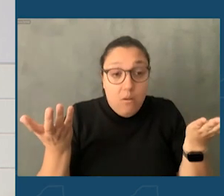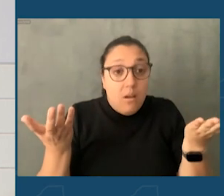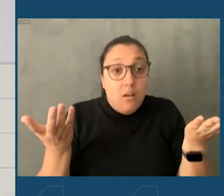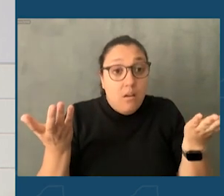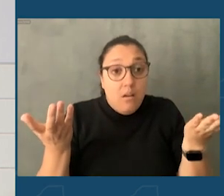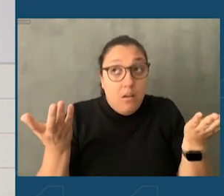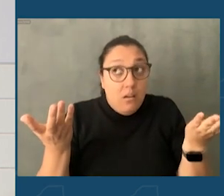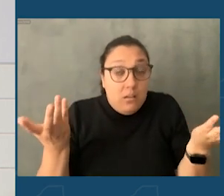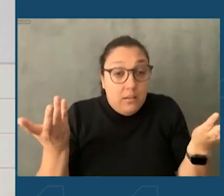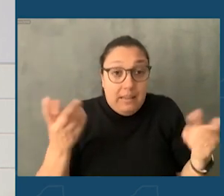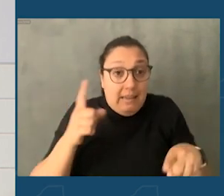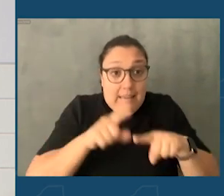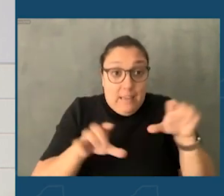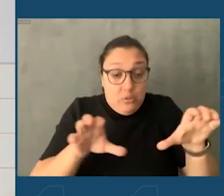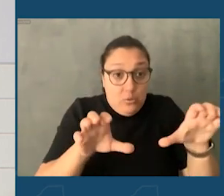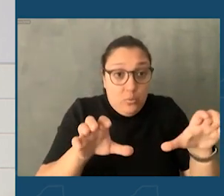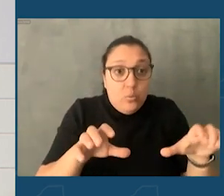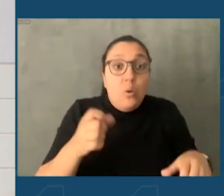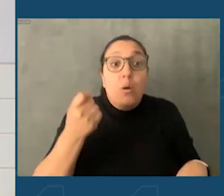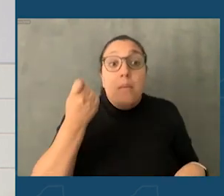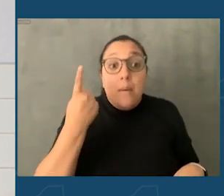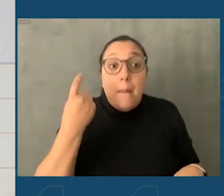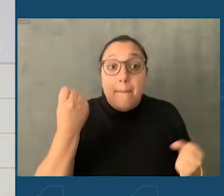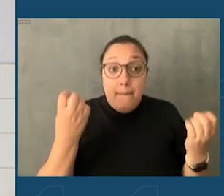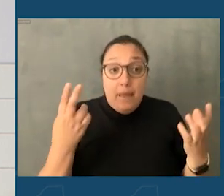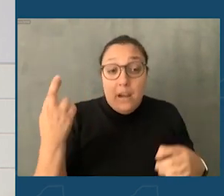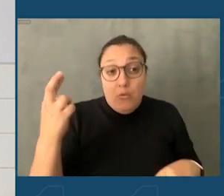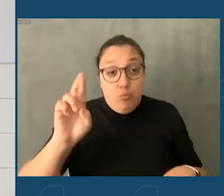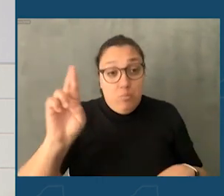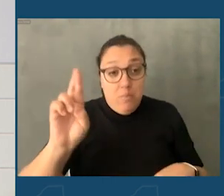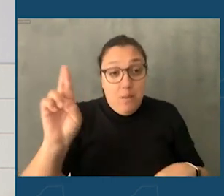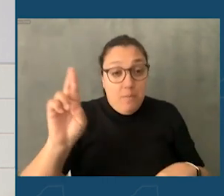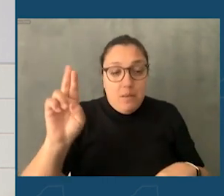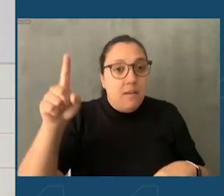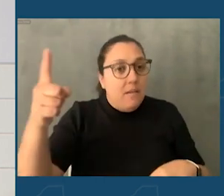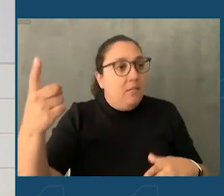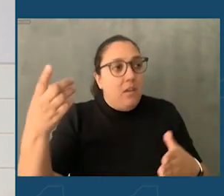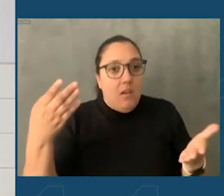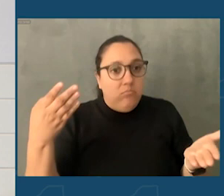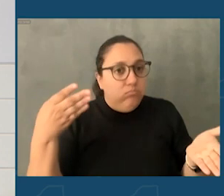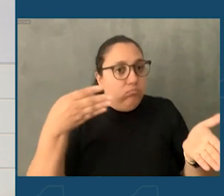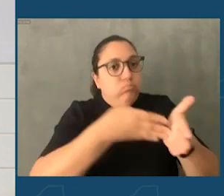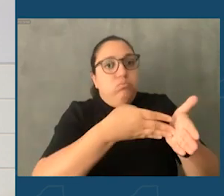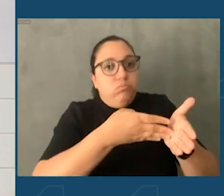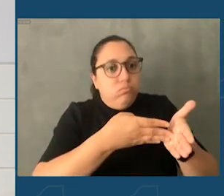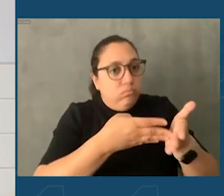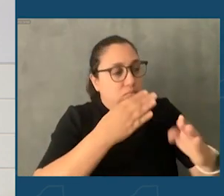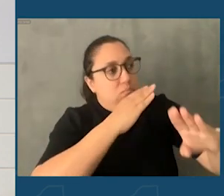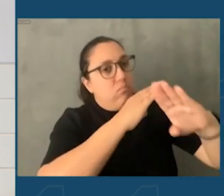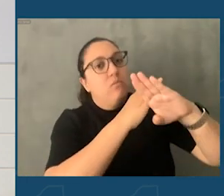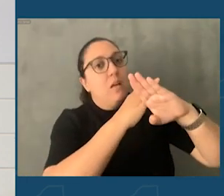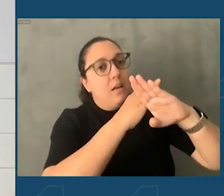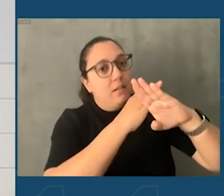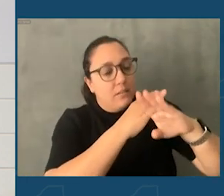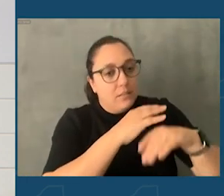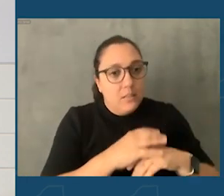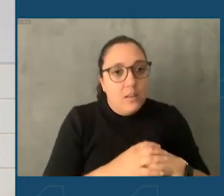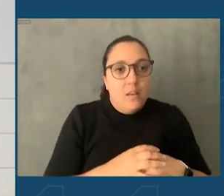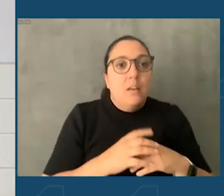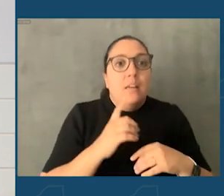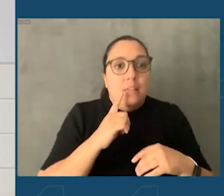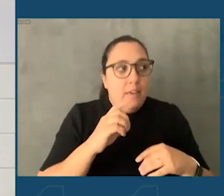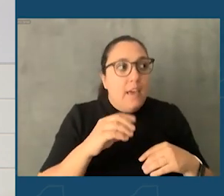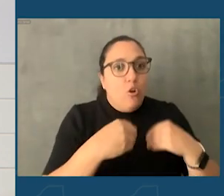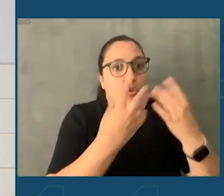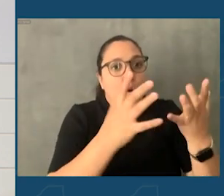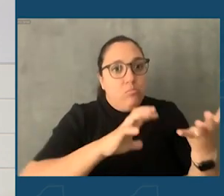know, have blocked all attempts at fixing our broken immigration system, intentionally causing chaos and